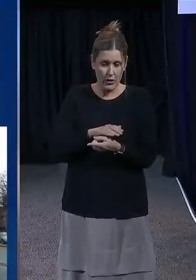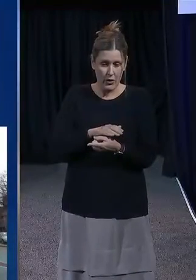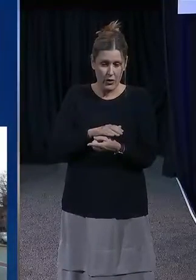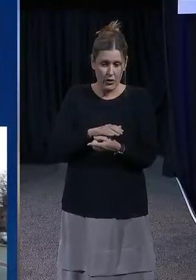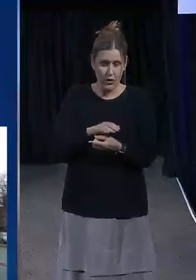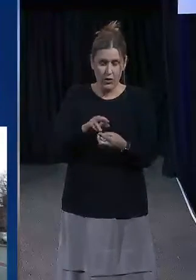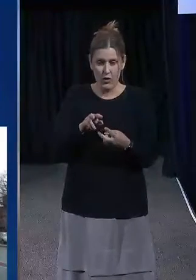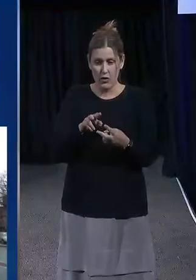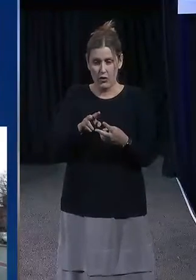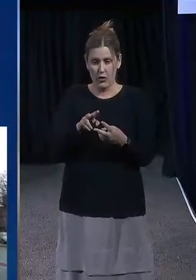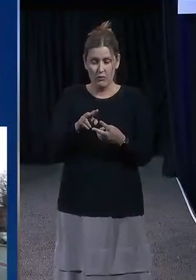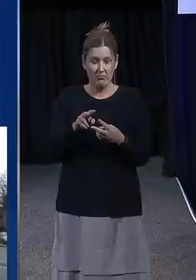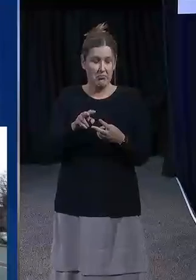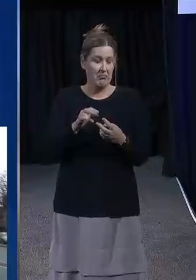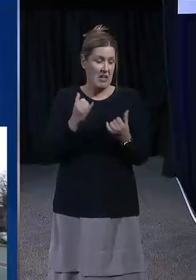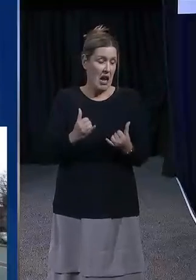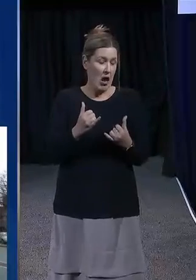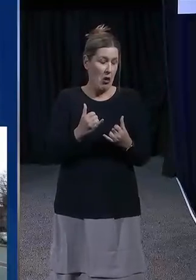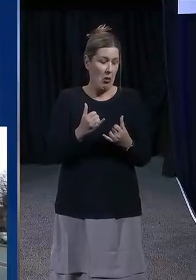out of jail,